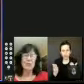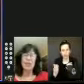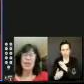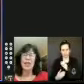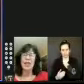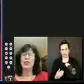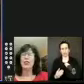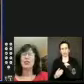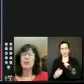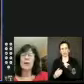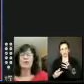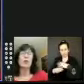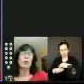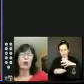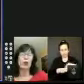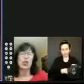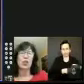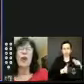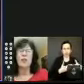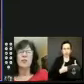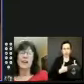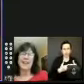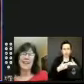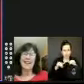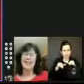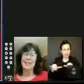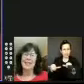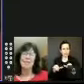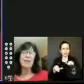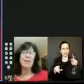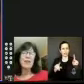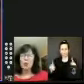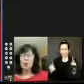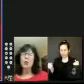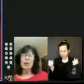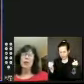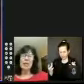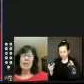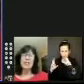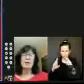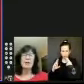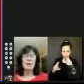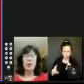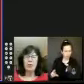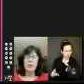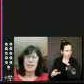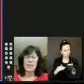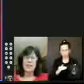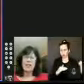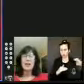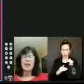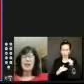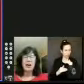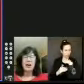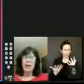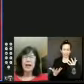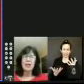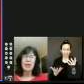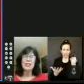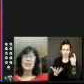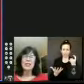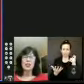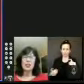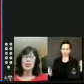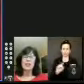same people, and there are too many reports to quantify, and we need to make progress here.